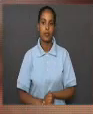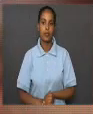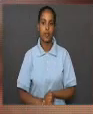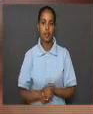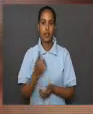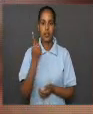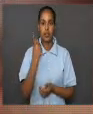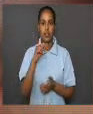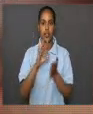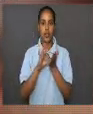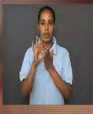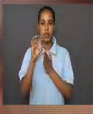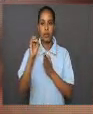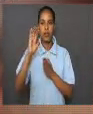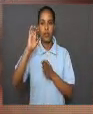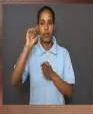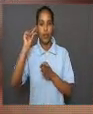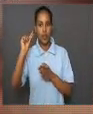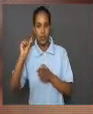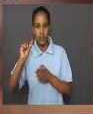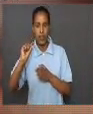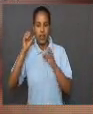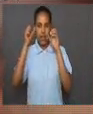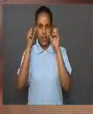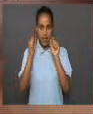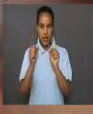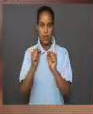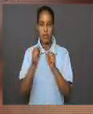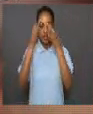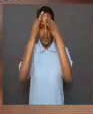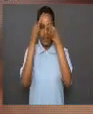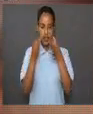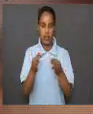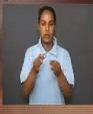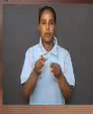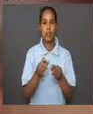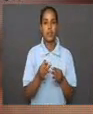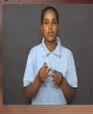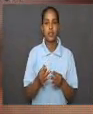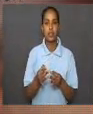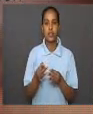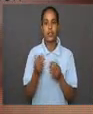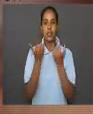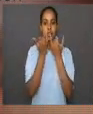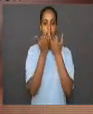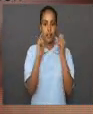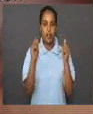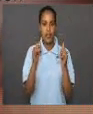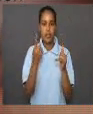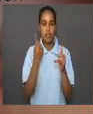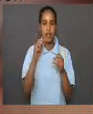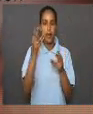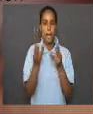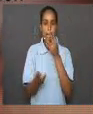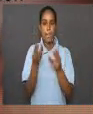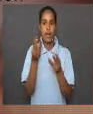The number of equivalents can be determined by dividing the mass